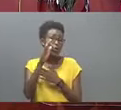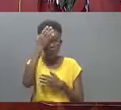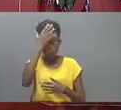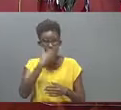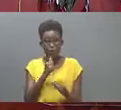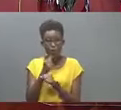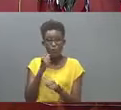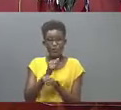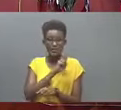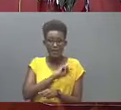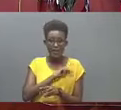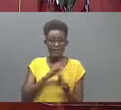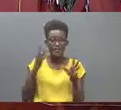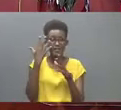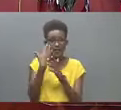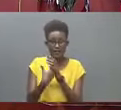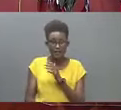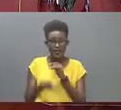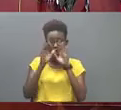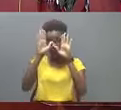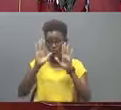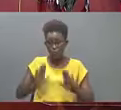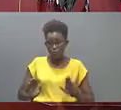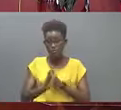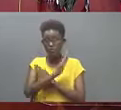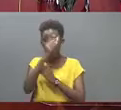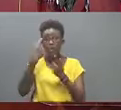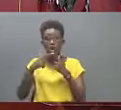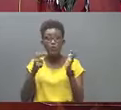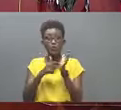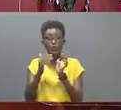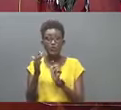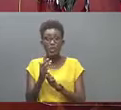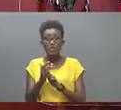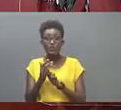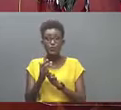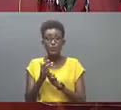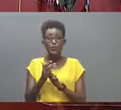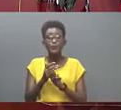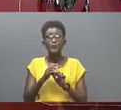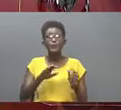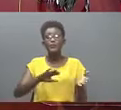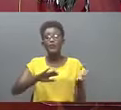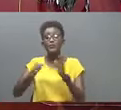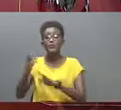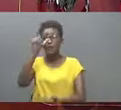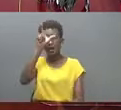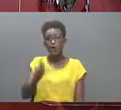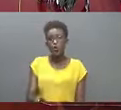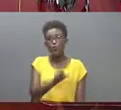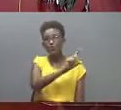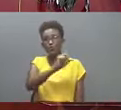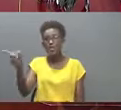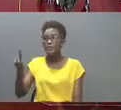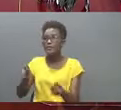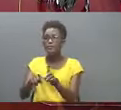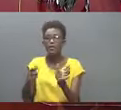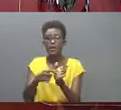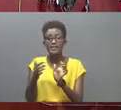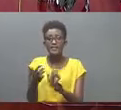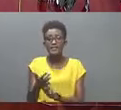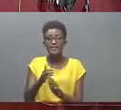But when Jesus died on the cross, ariko Yesu afiriye ku musaraba. When Jesus died on the cross, Yesu afiriye ku musaraba.